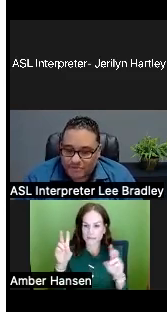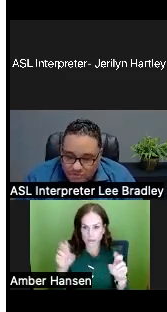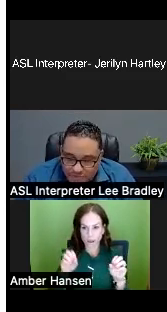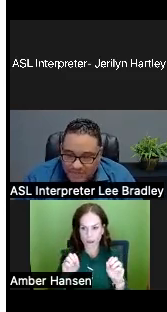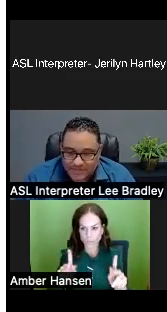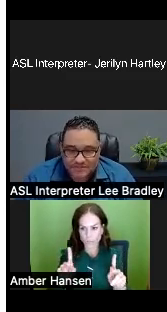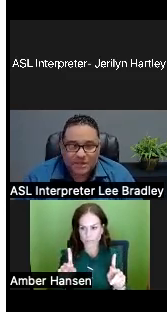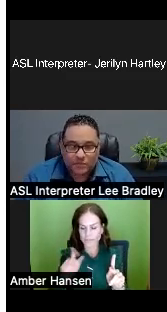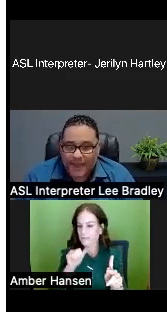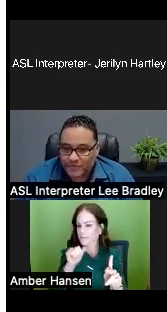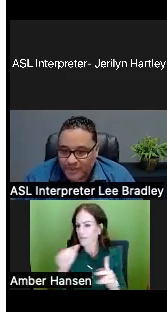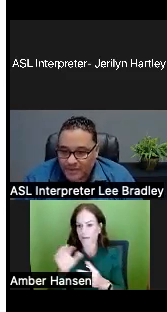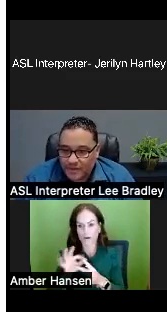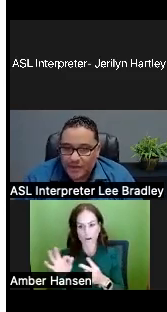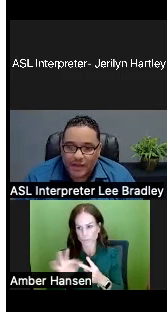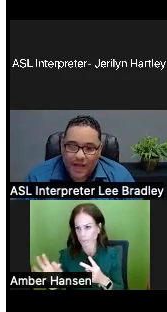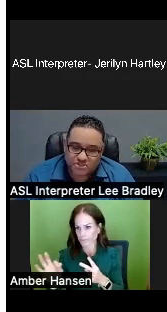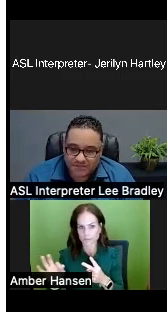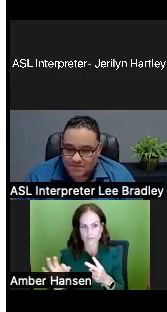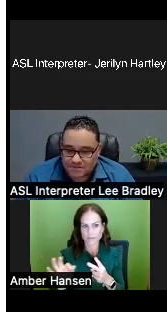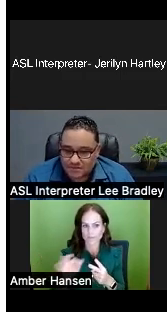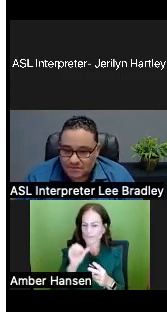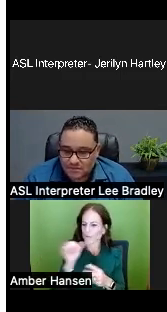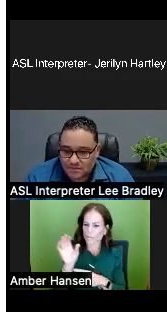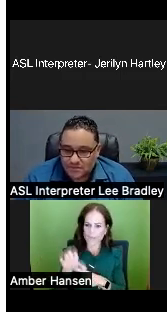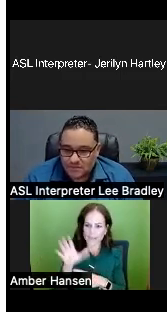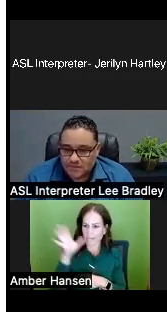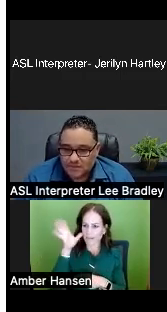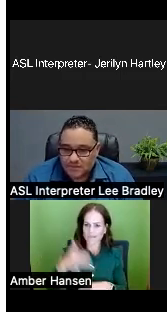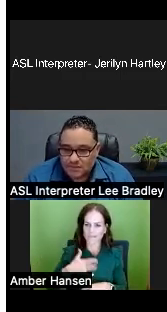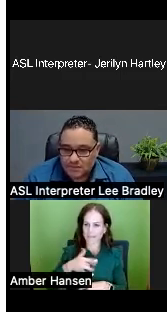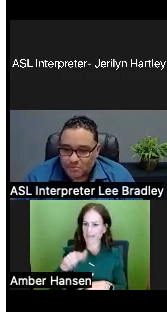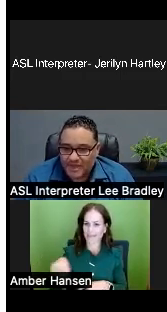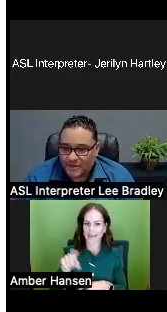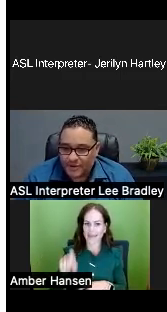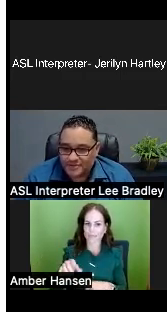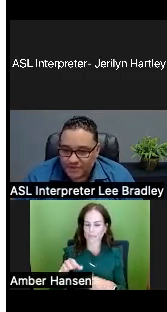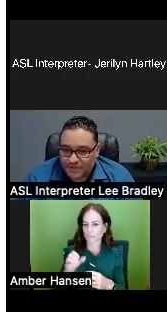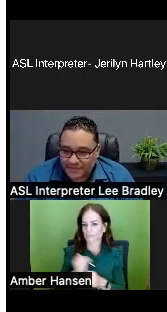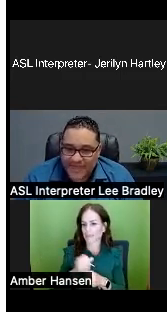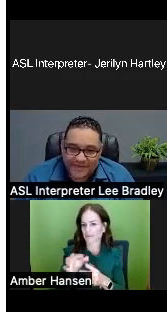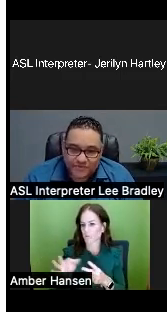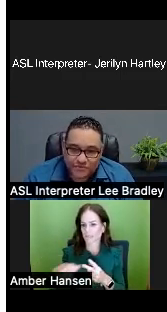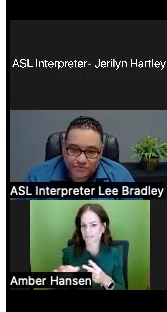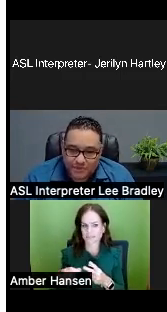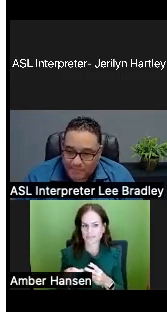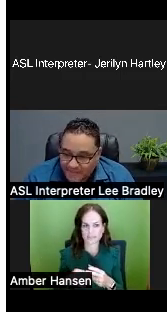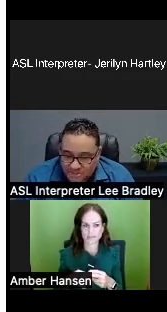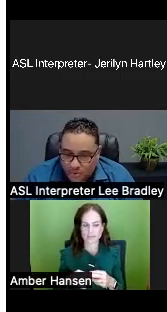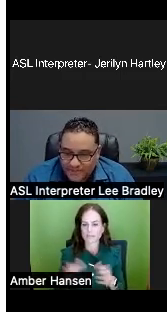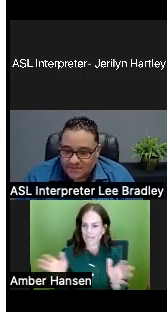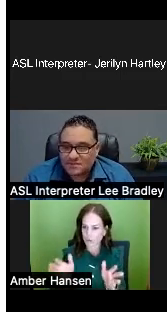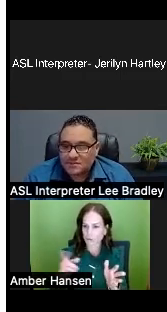opportunities rather than options. Don't make parents feel like they have to